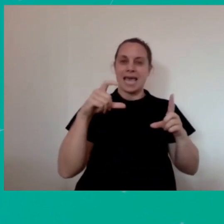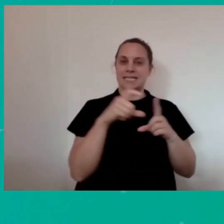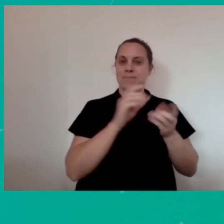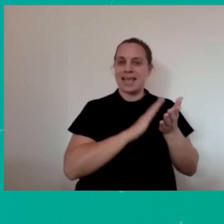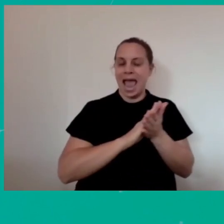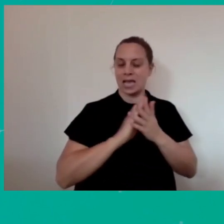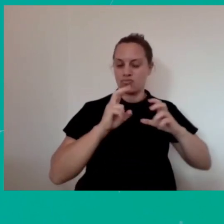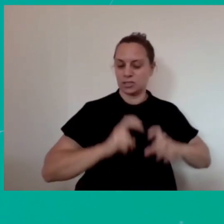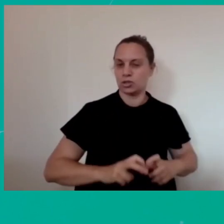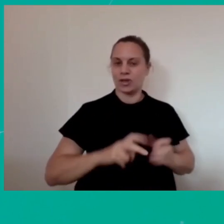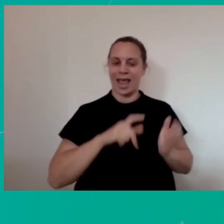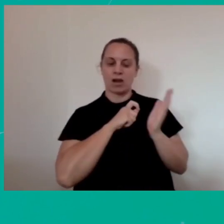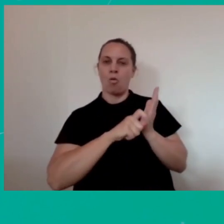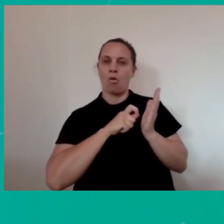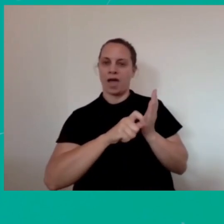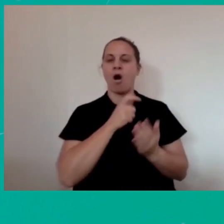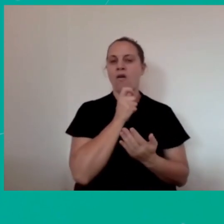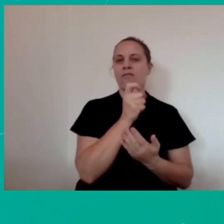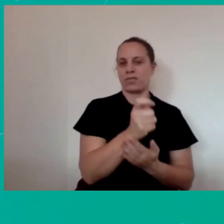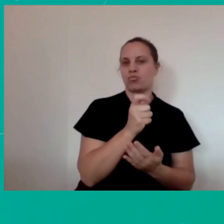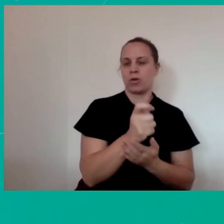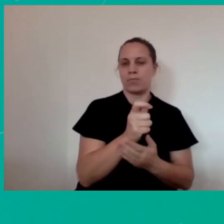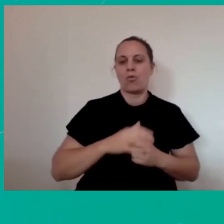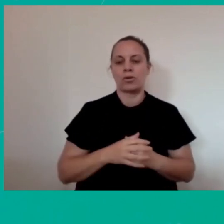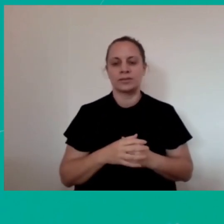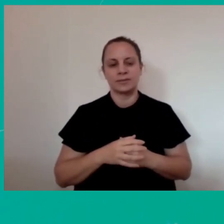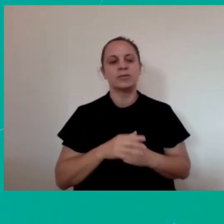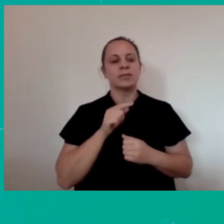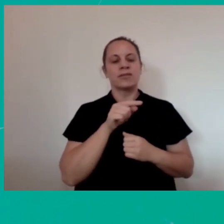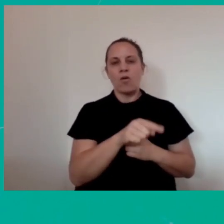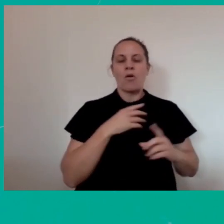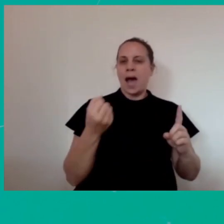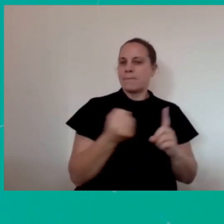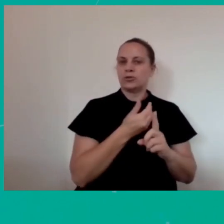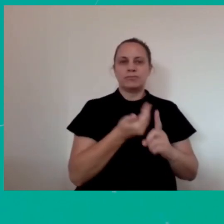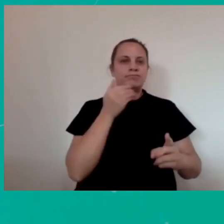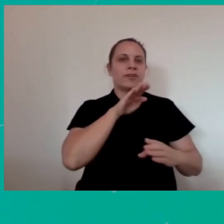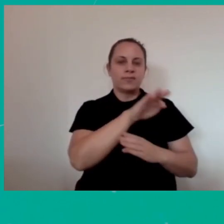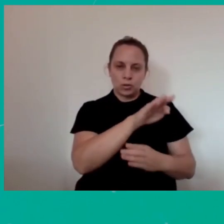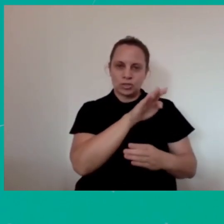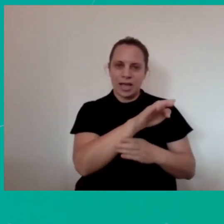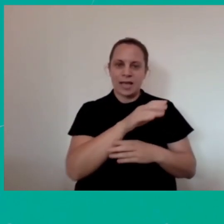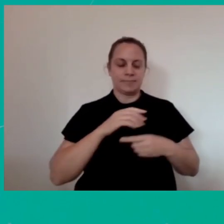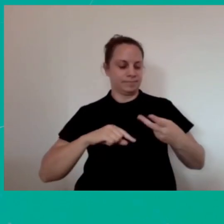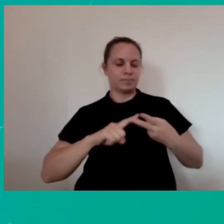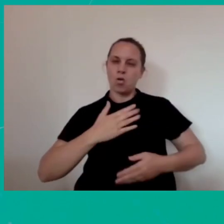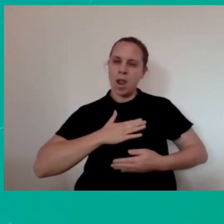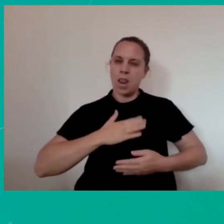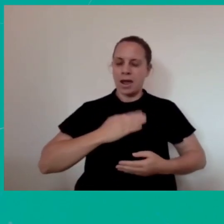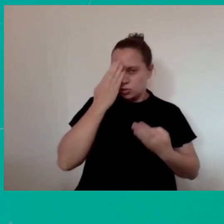and author of the report Acting Now for a Violence and Abuse-Free Future. I also want to